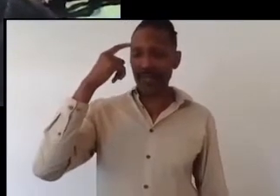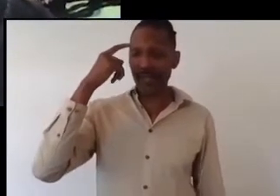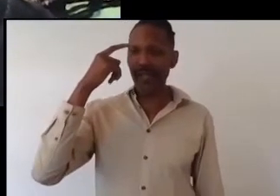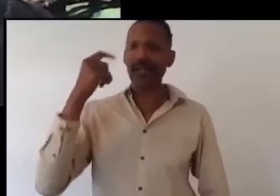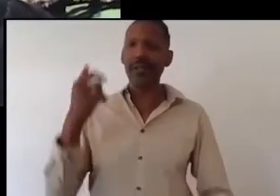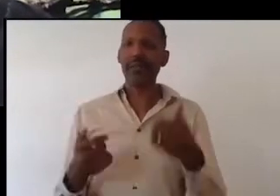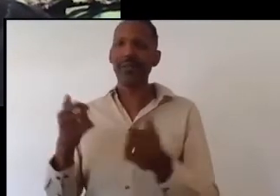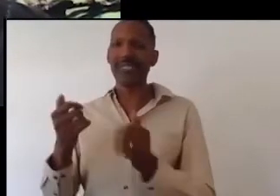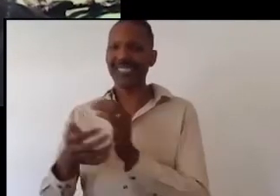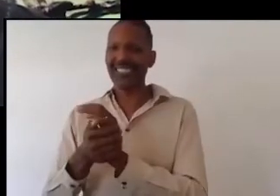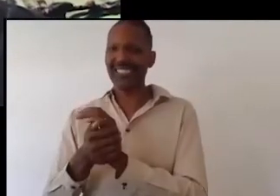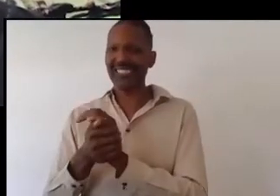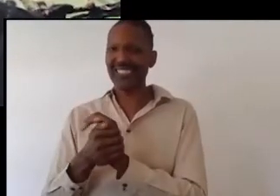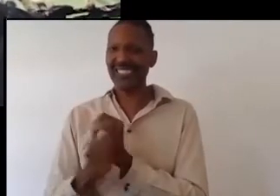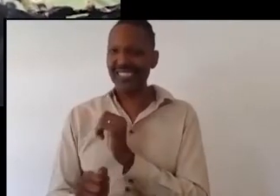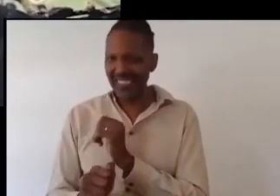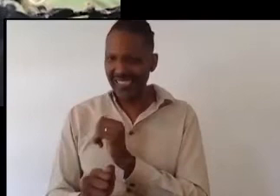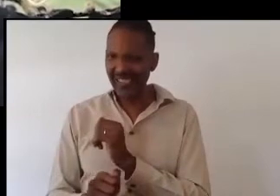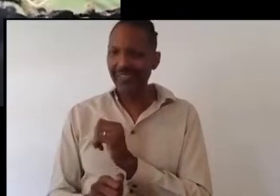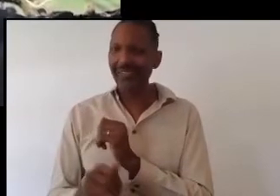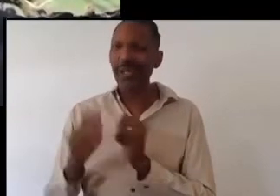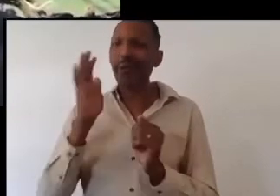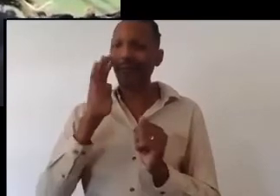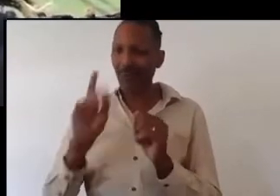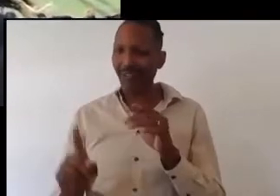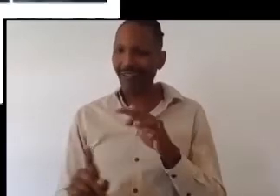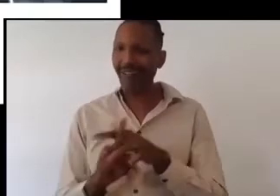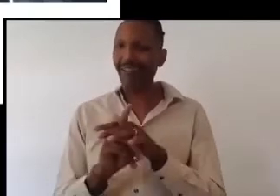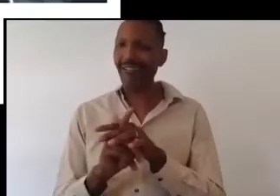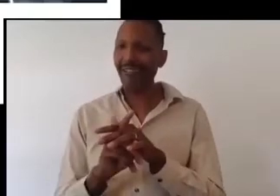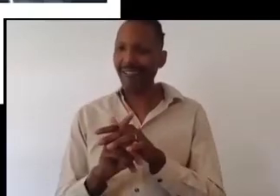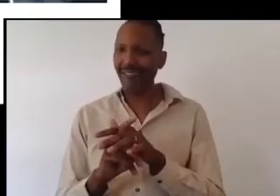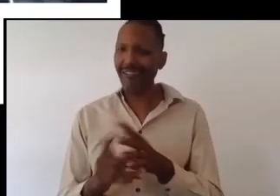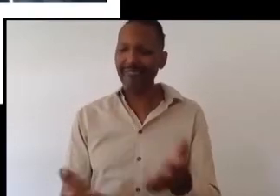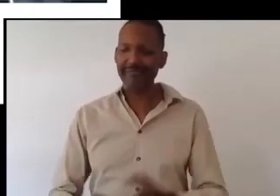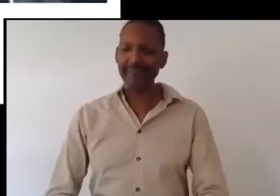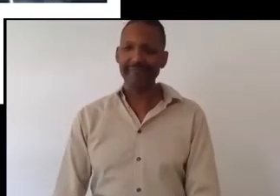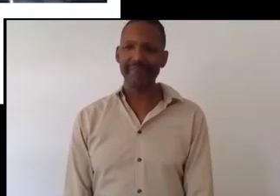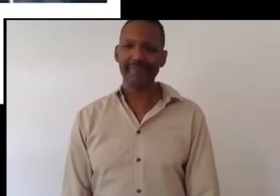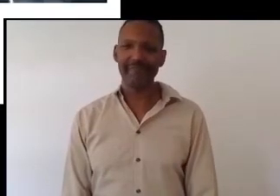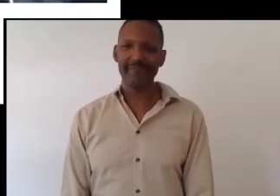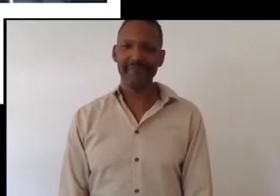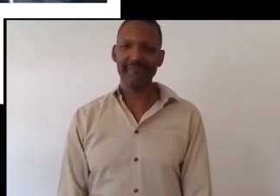in an activity where visitors are exploring with yarn.